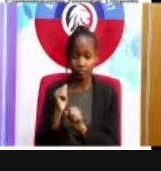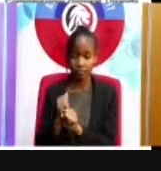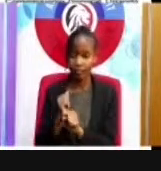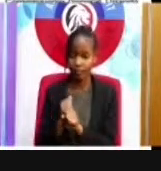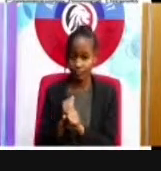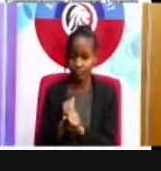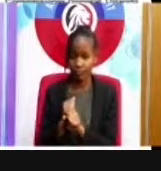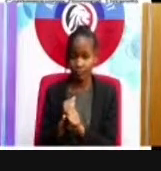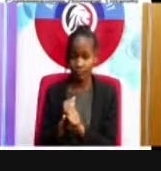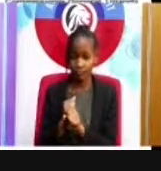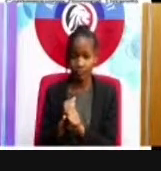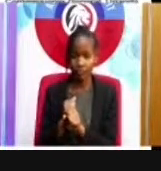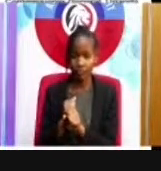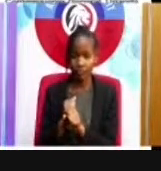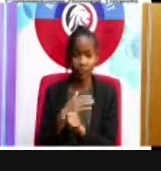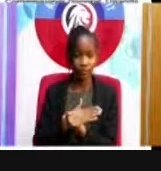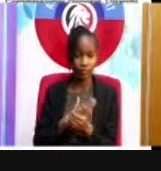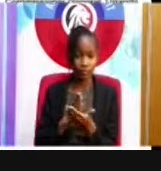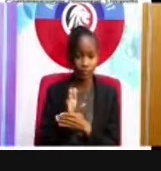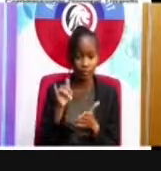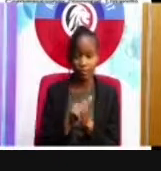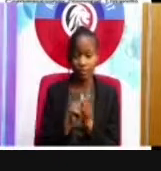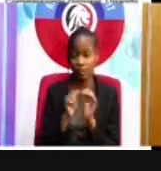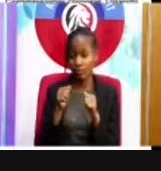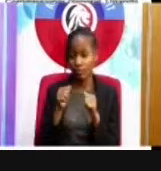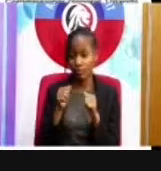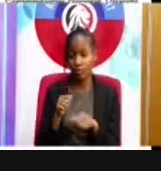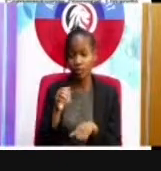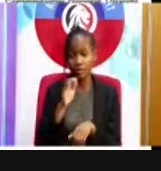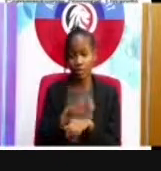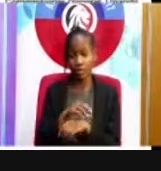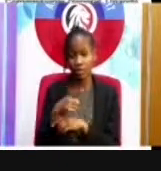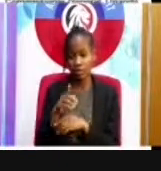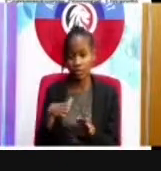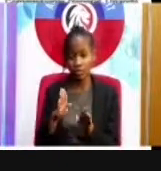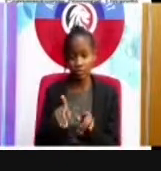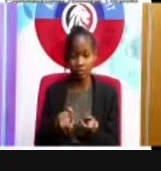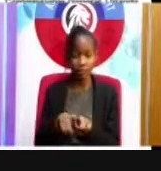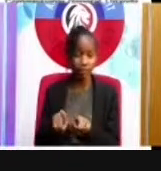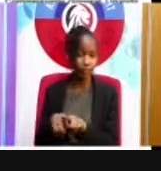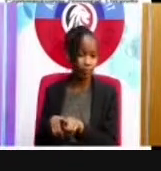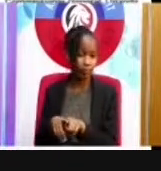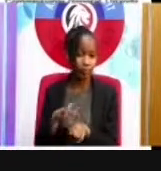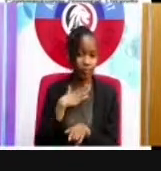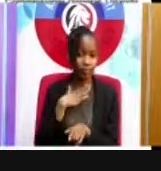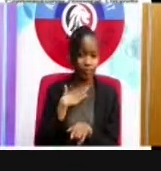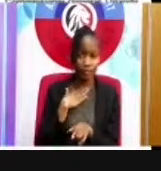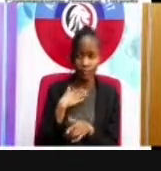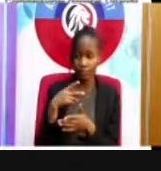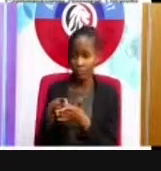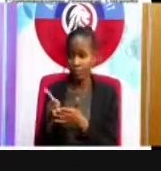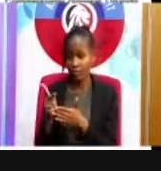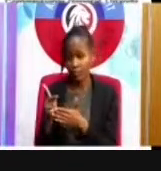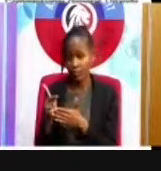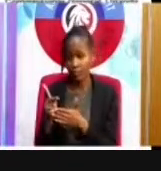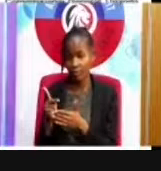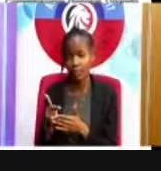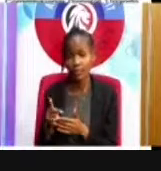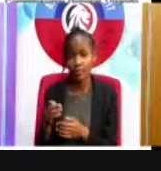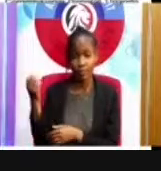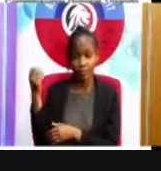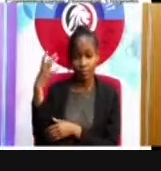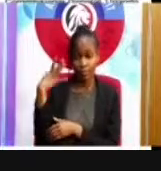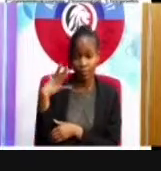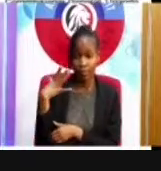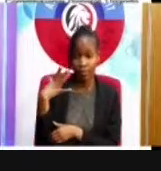to make sure that we can get to the right level. We also obviously need to also take into account the elasticity as well,